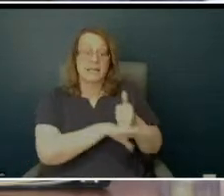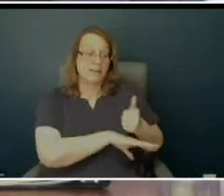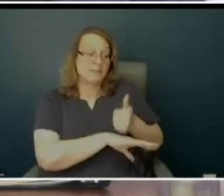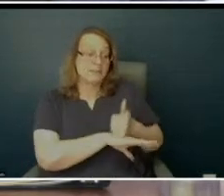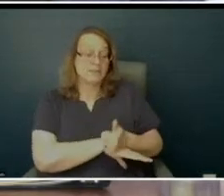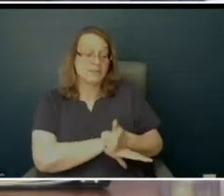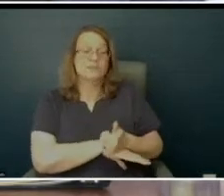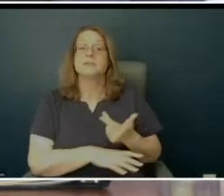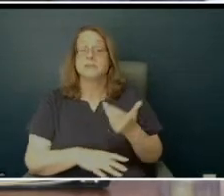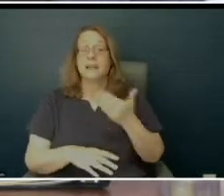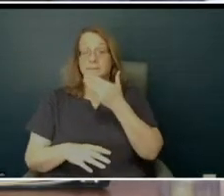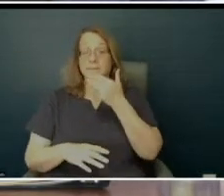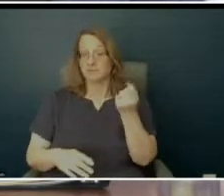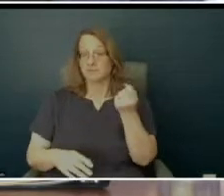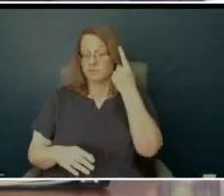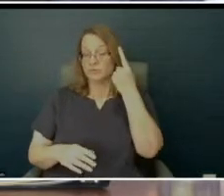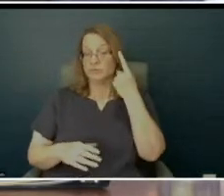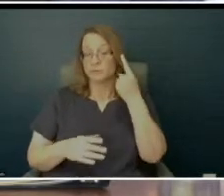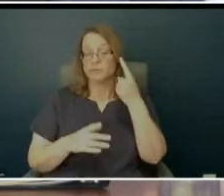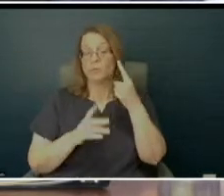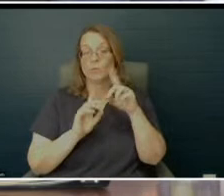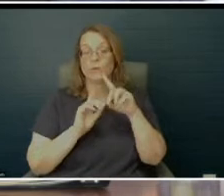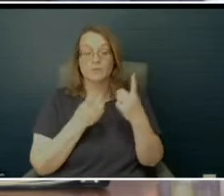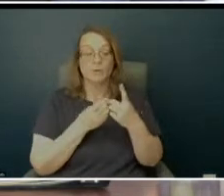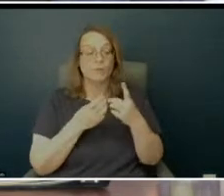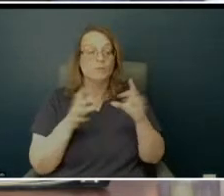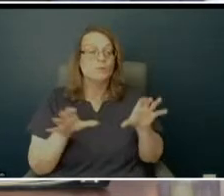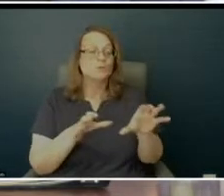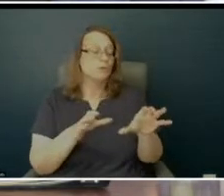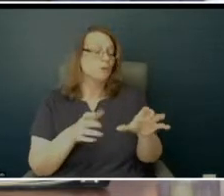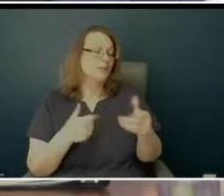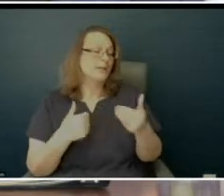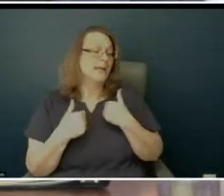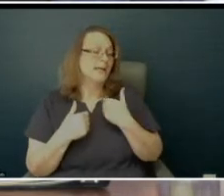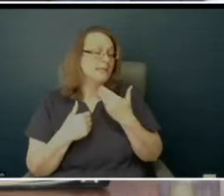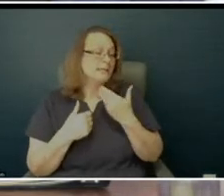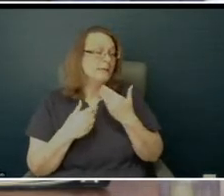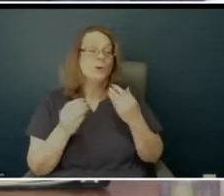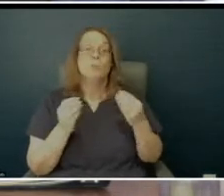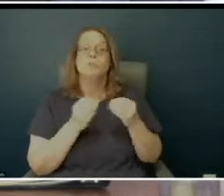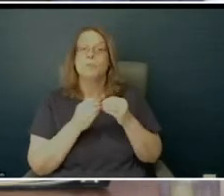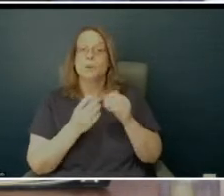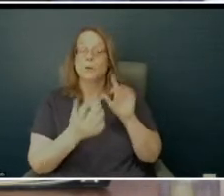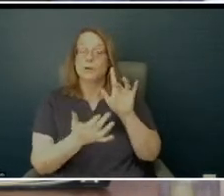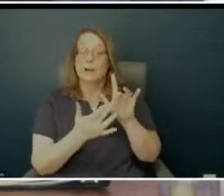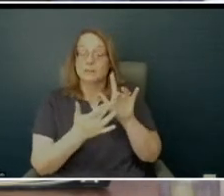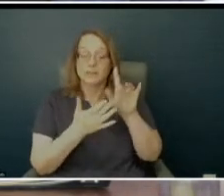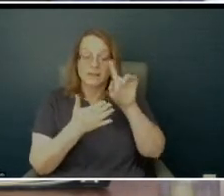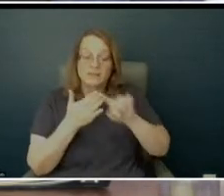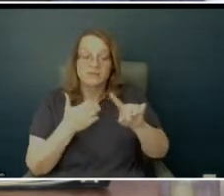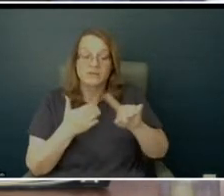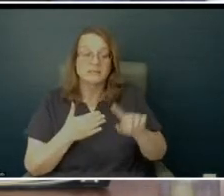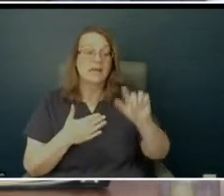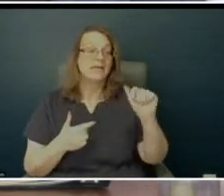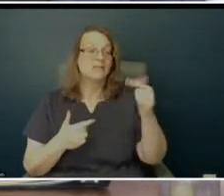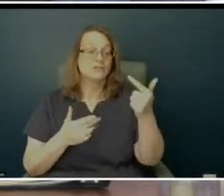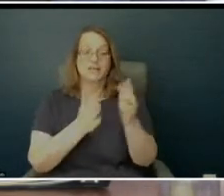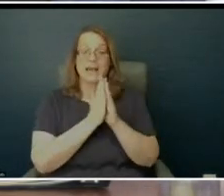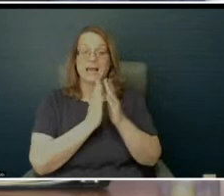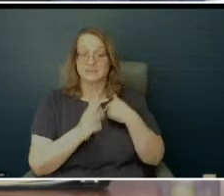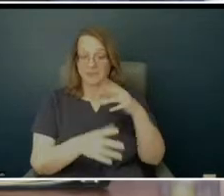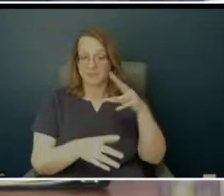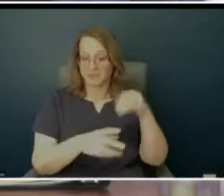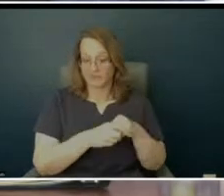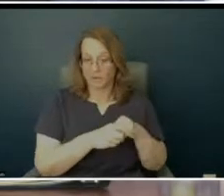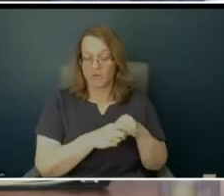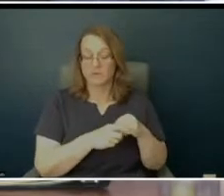versed in what the department had done just because I had closer contact with the investigations, and The AG asked me to get on the call. Of course, I agreed. And I